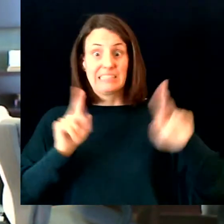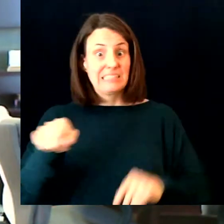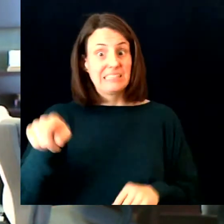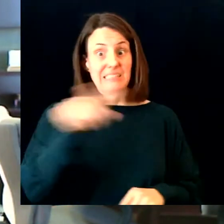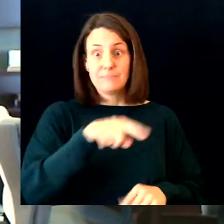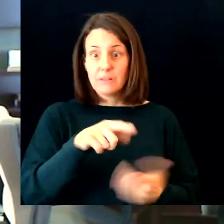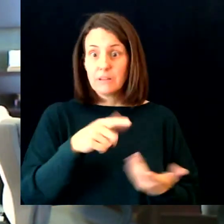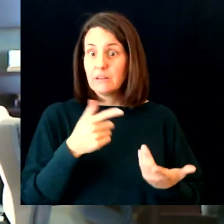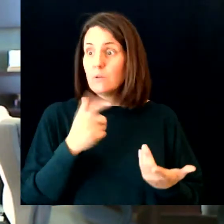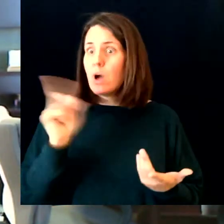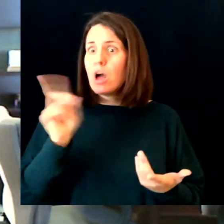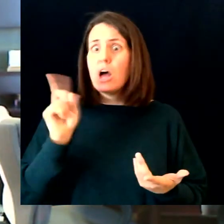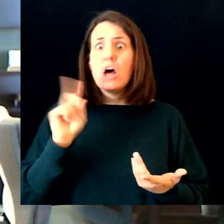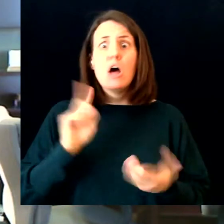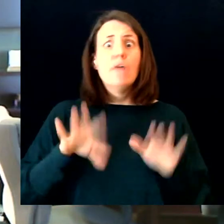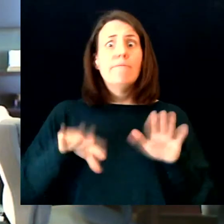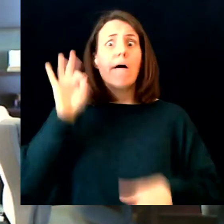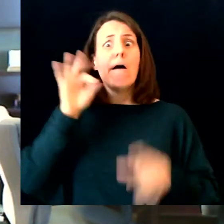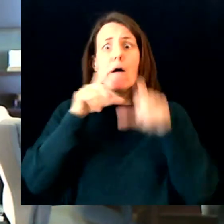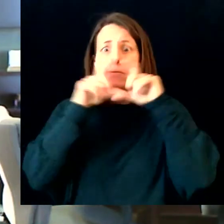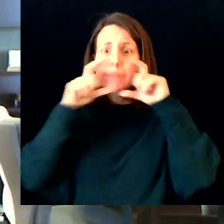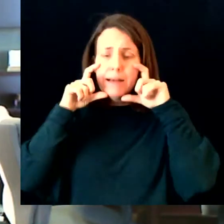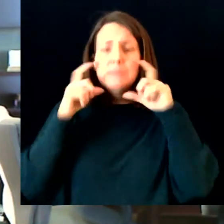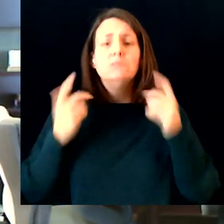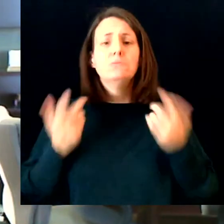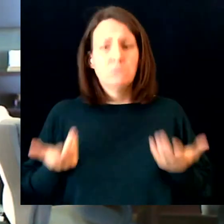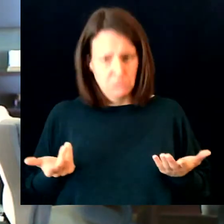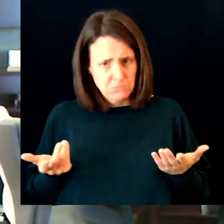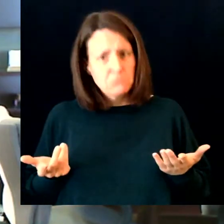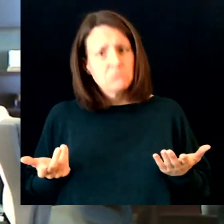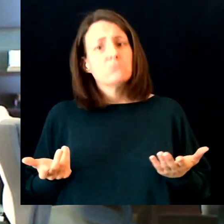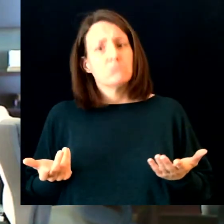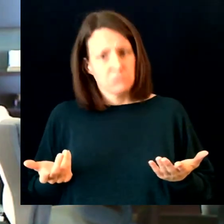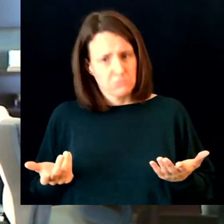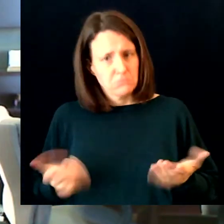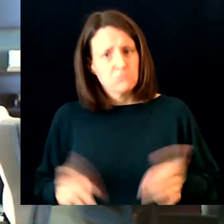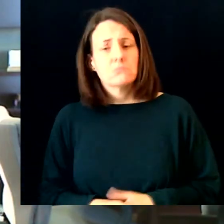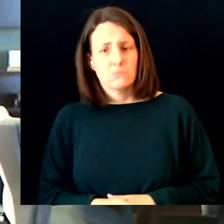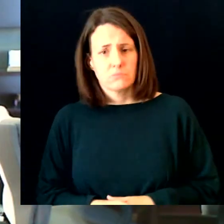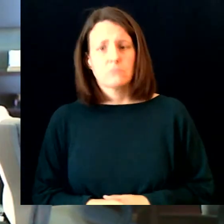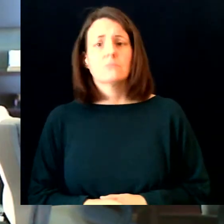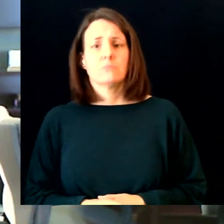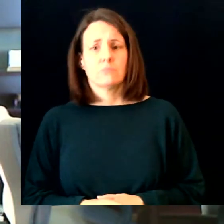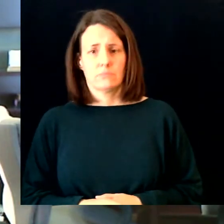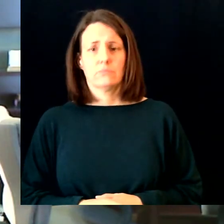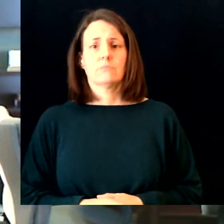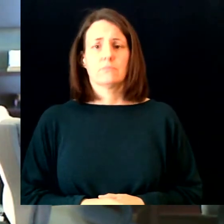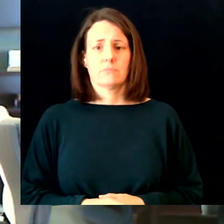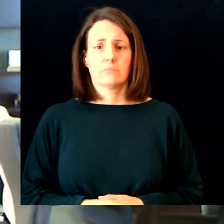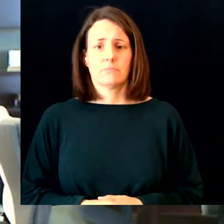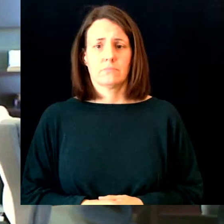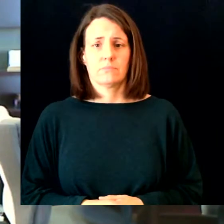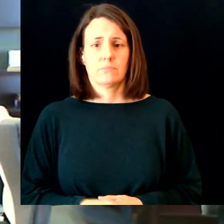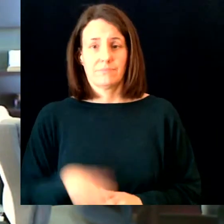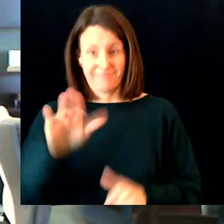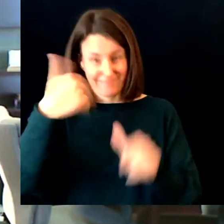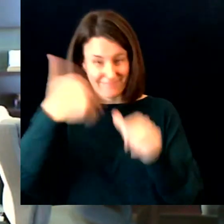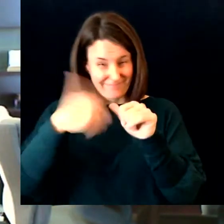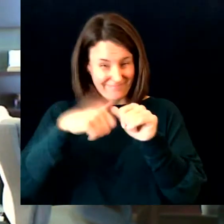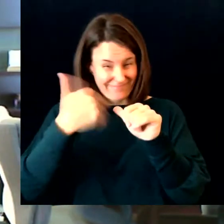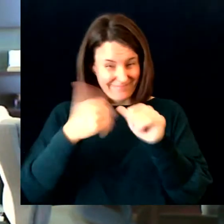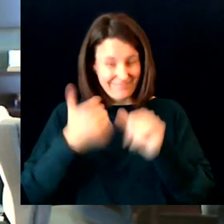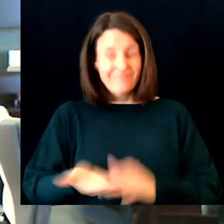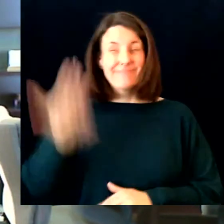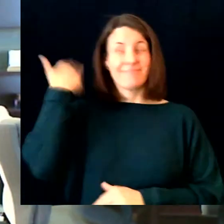very early in the pandemic, the supply of masks has certainly improved. We all remember what those shortages were like a couple of years